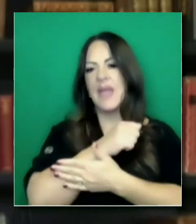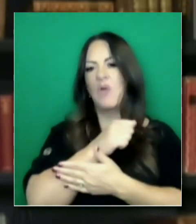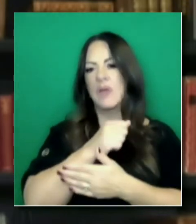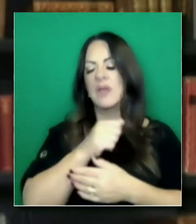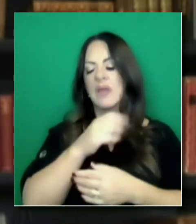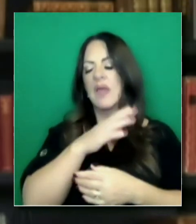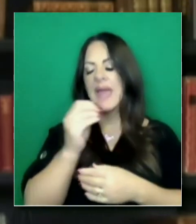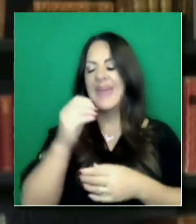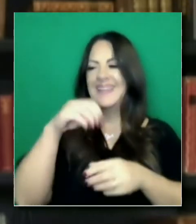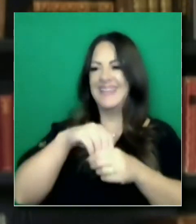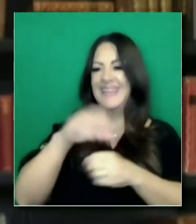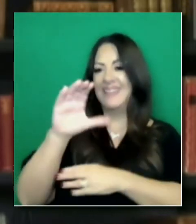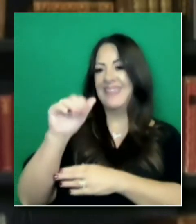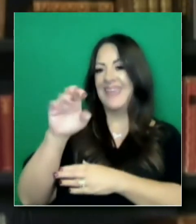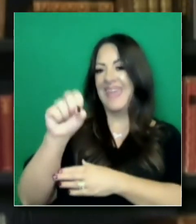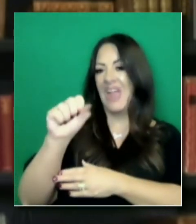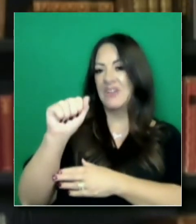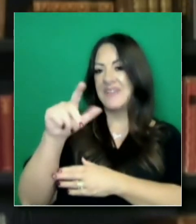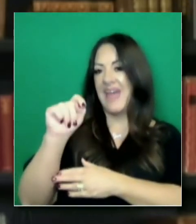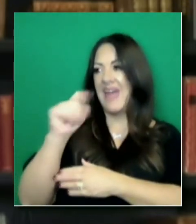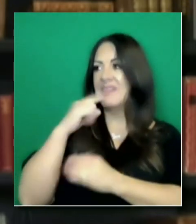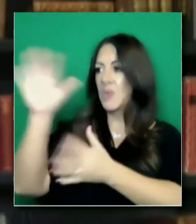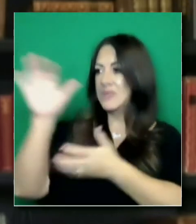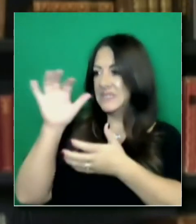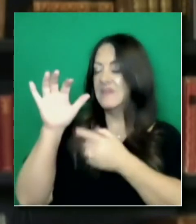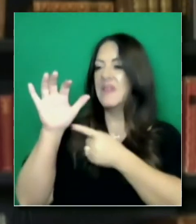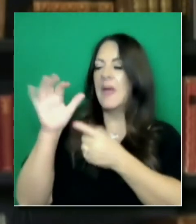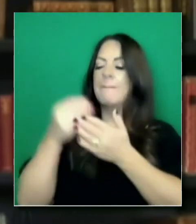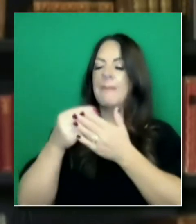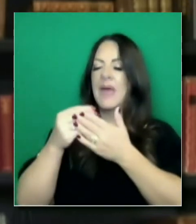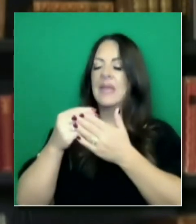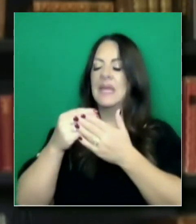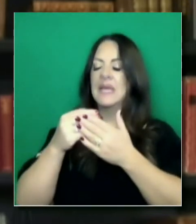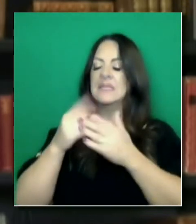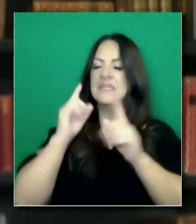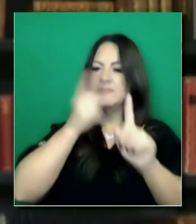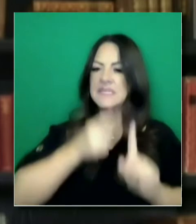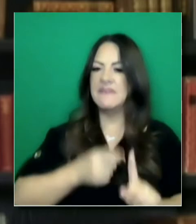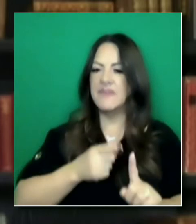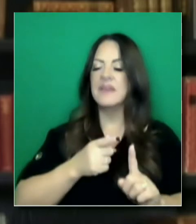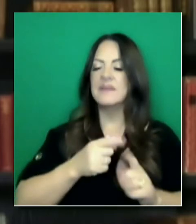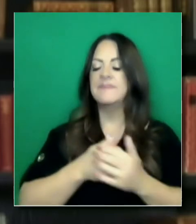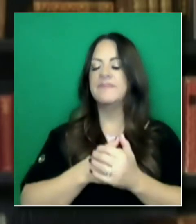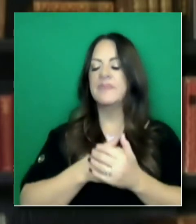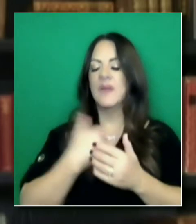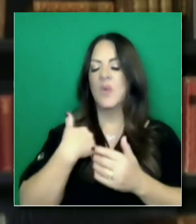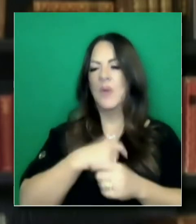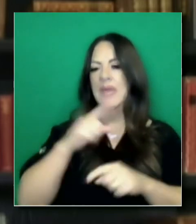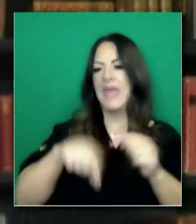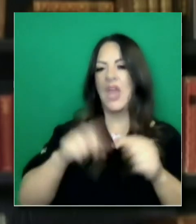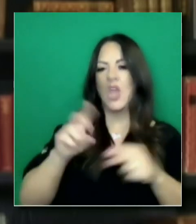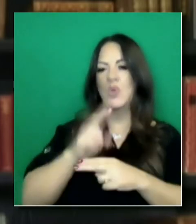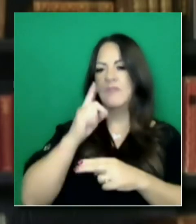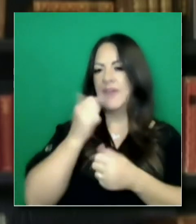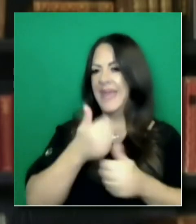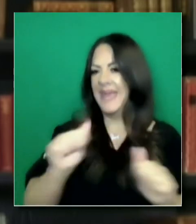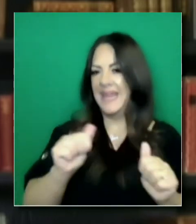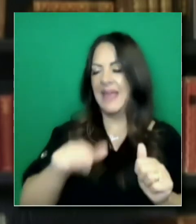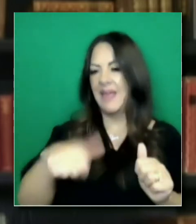the CARES Act, in this now new stimulus. As it relates to the data on movement, this is